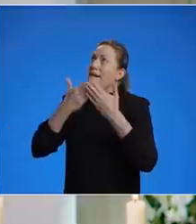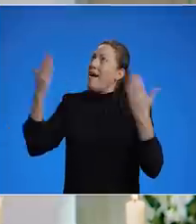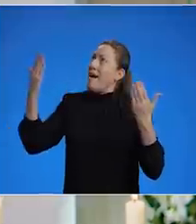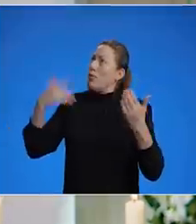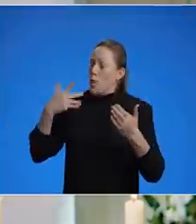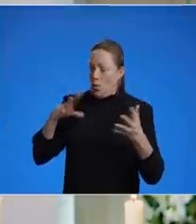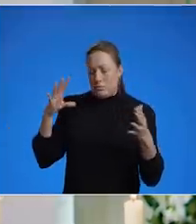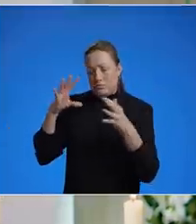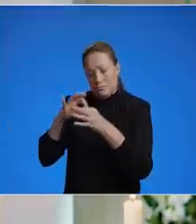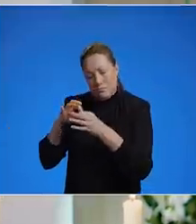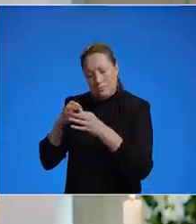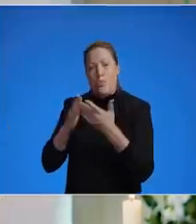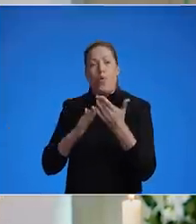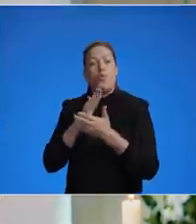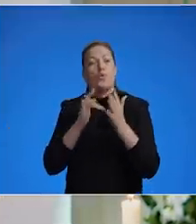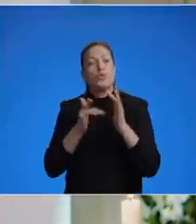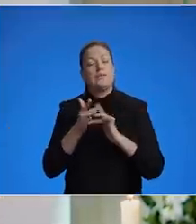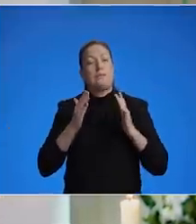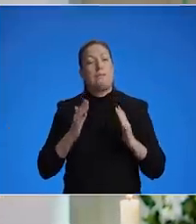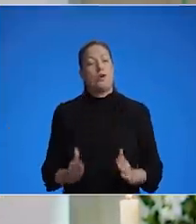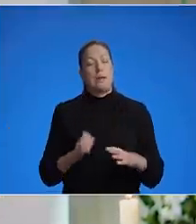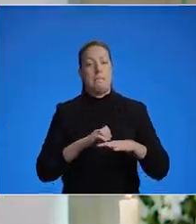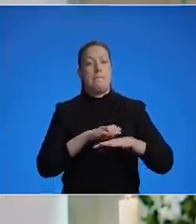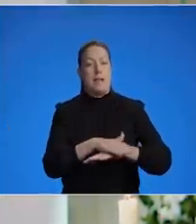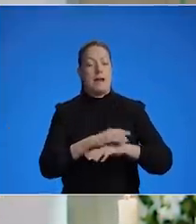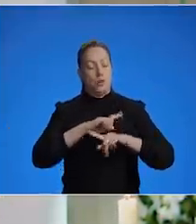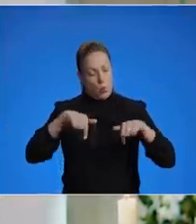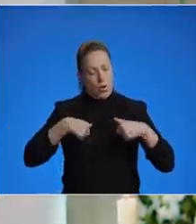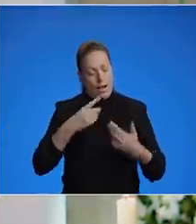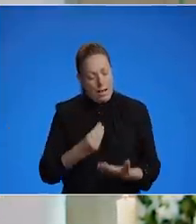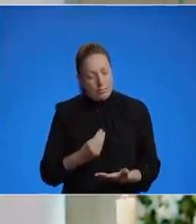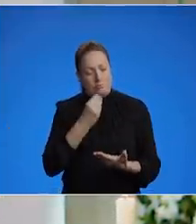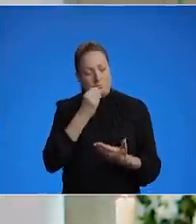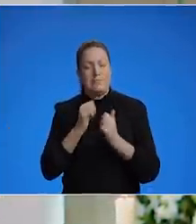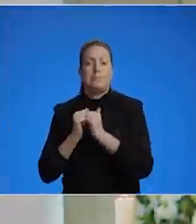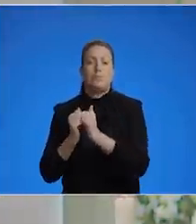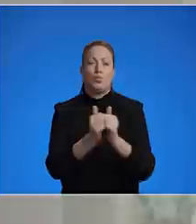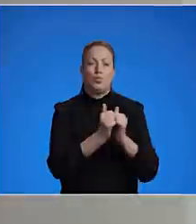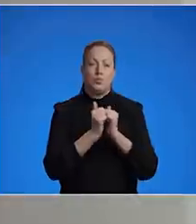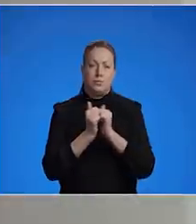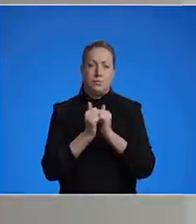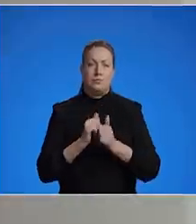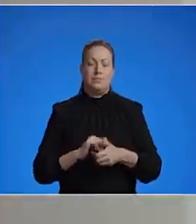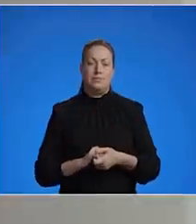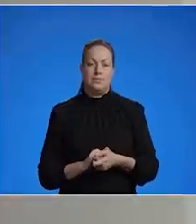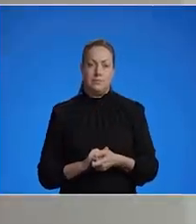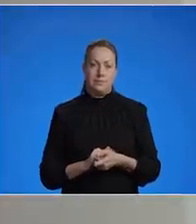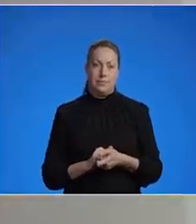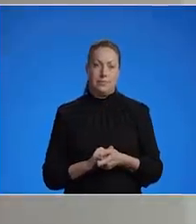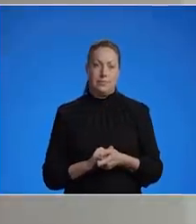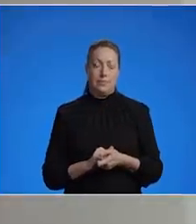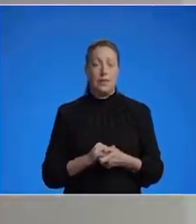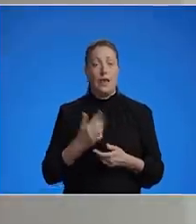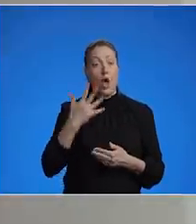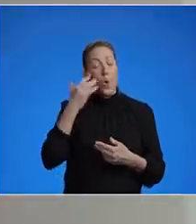until the day of eternity among the members of your Son, in whose body and blood we have communion. By our